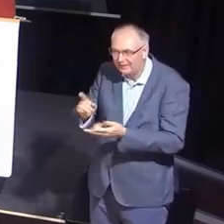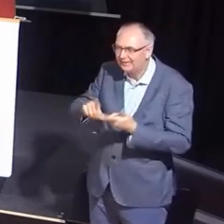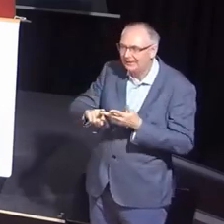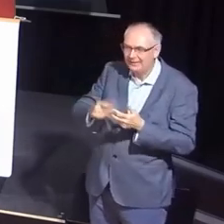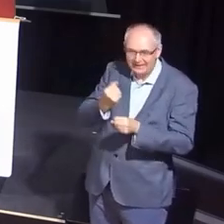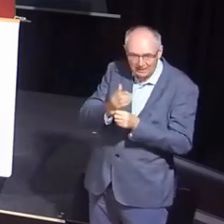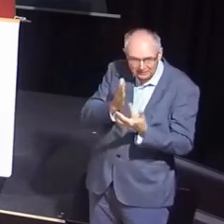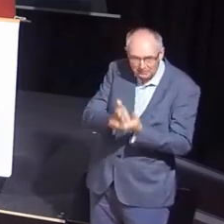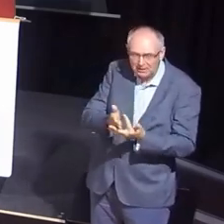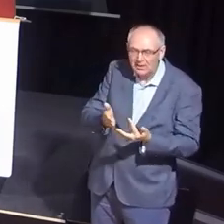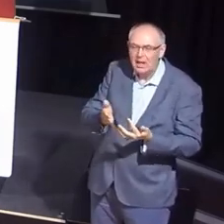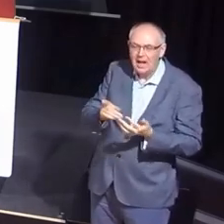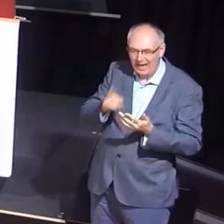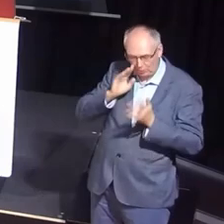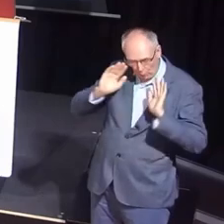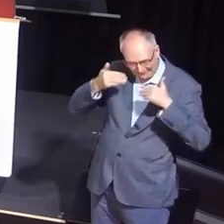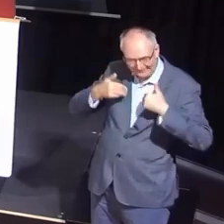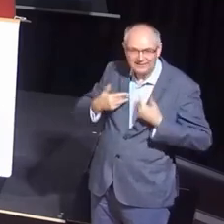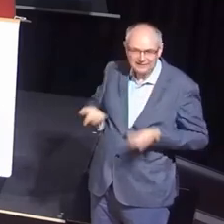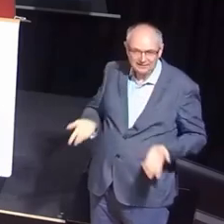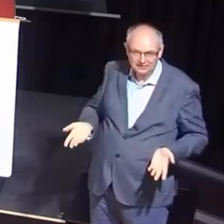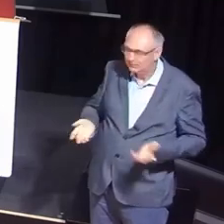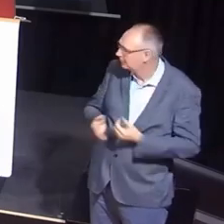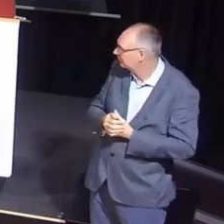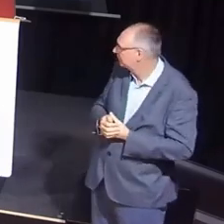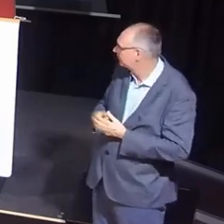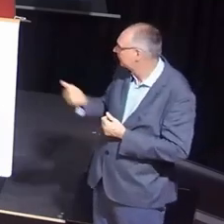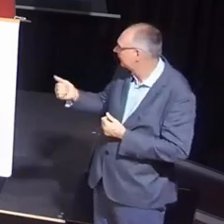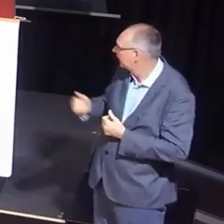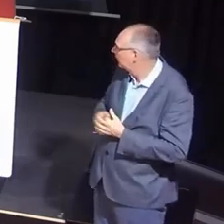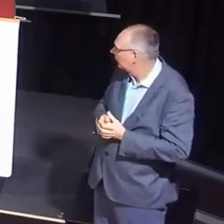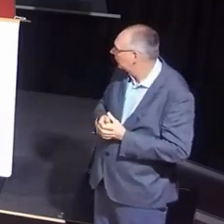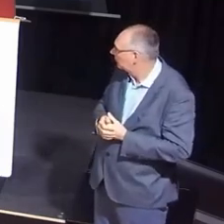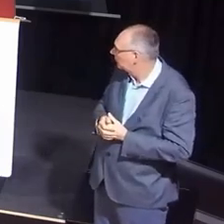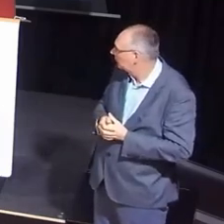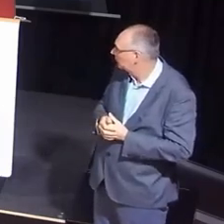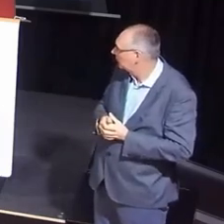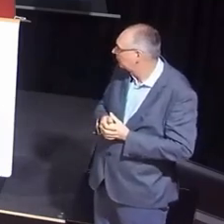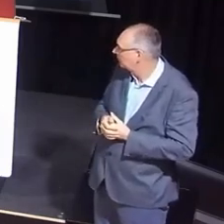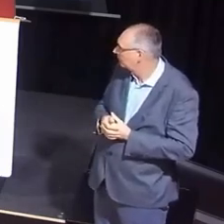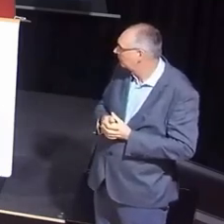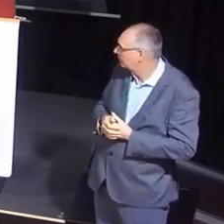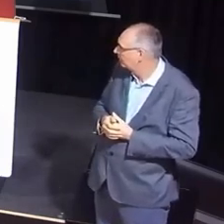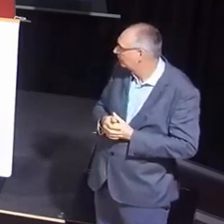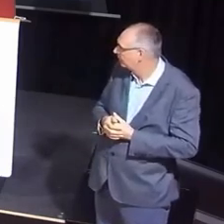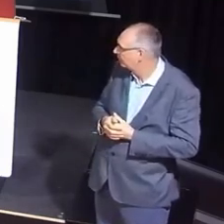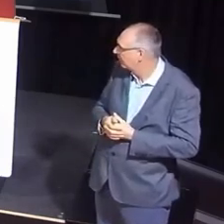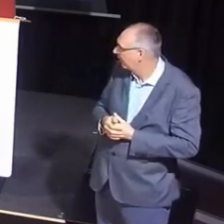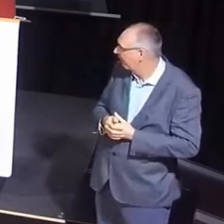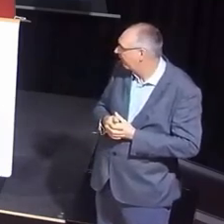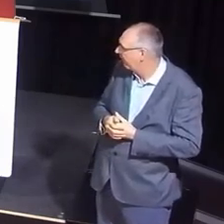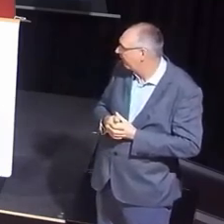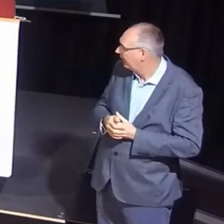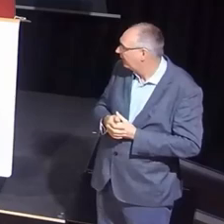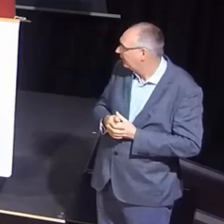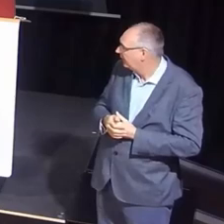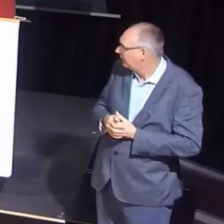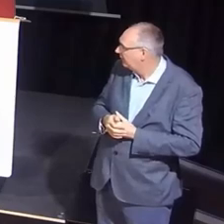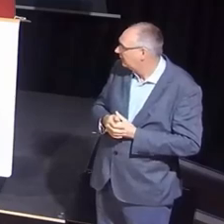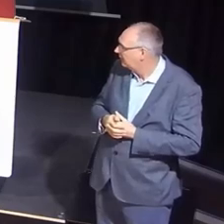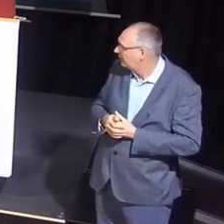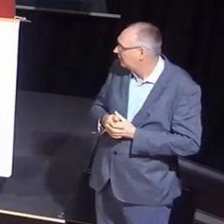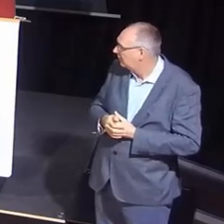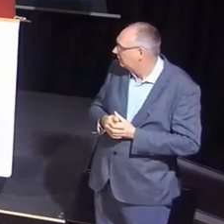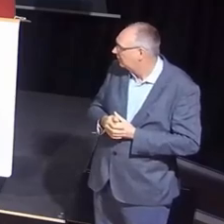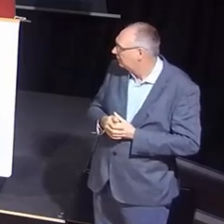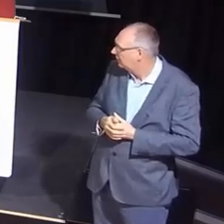am autistic. There we go. Awesome. So to wrap up our intros, obviously I talked a little bit about my professional and